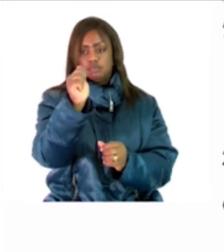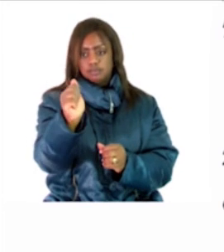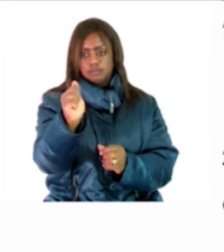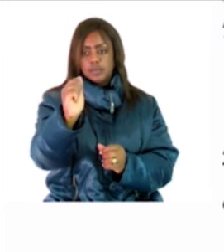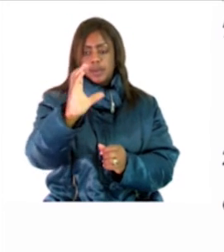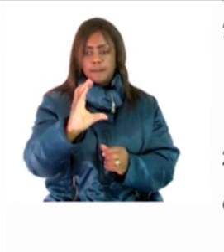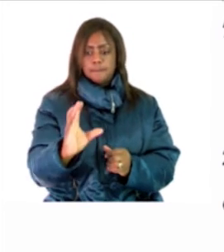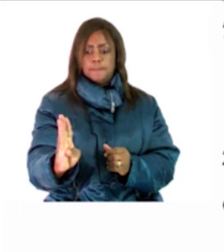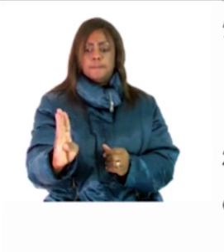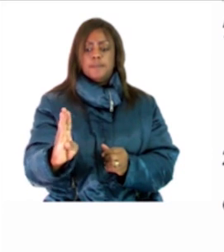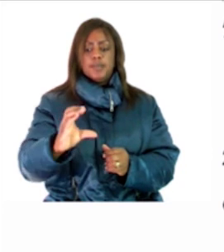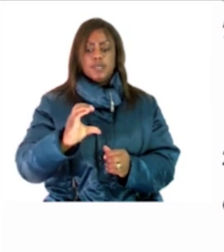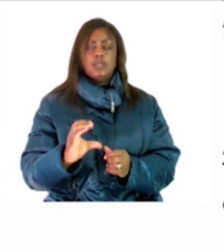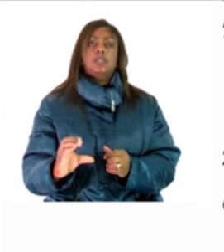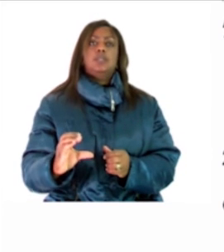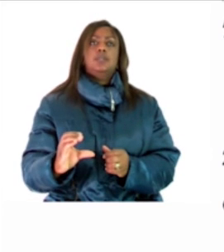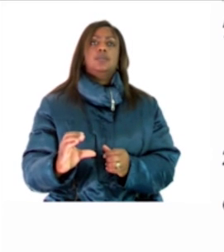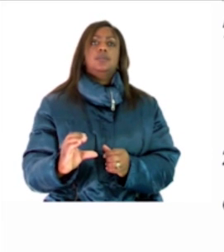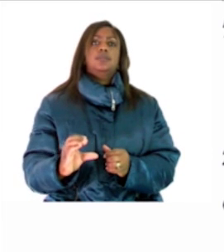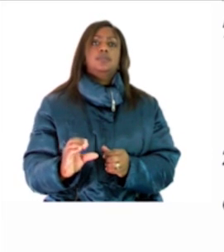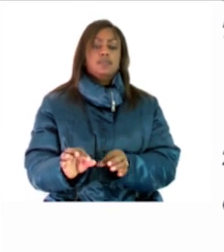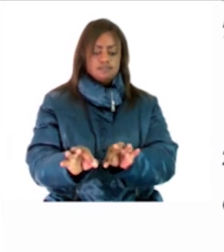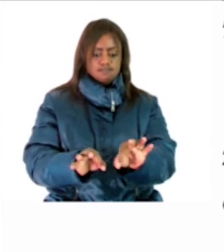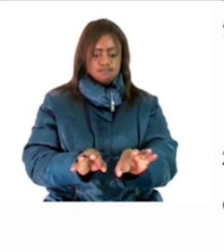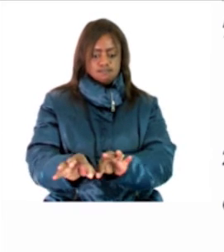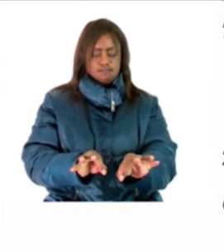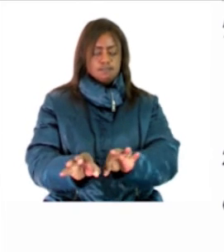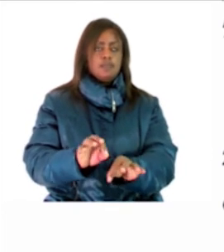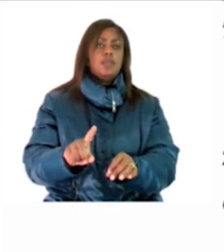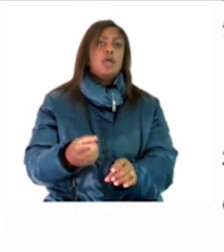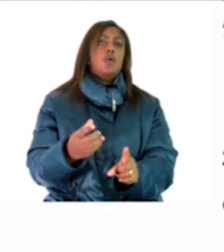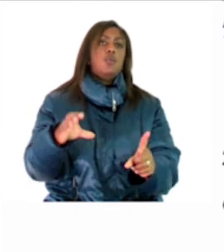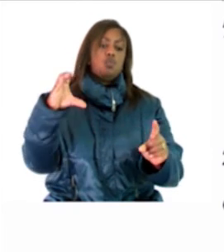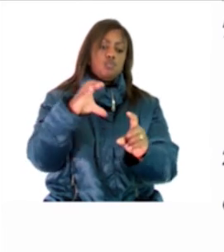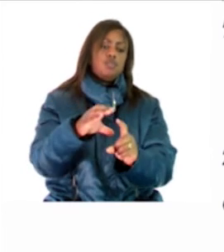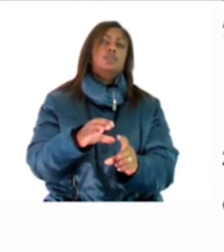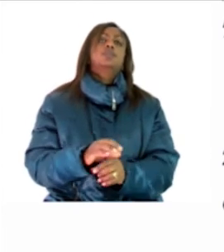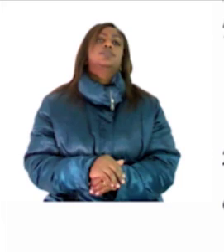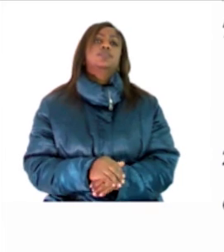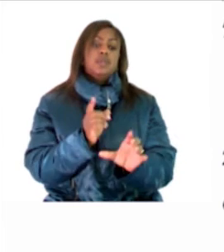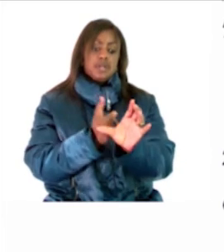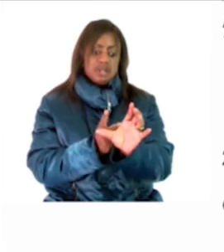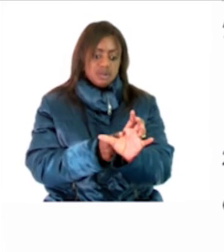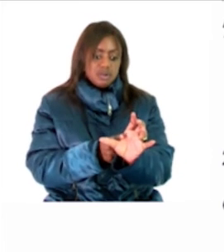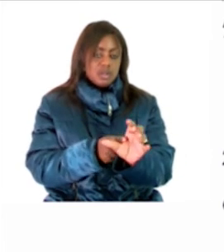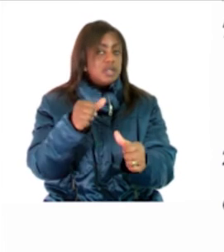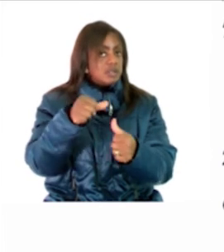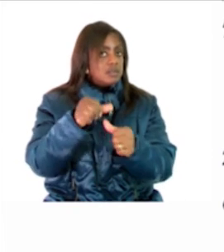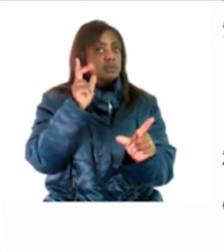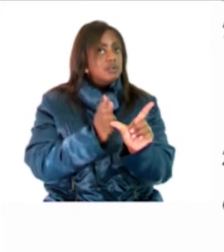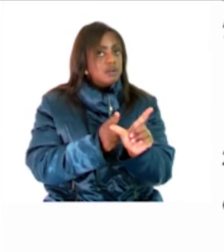on C. You just identify them and explain how do they affect the life of